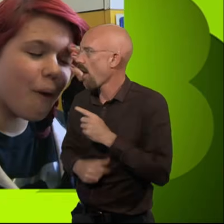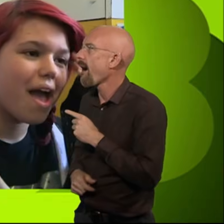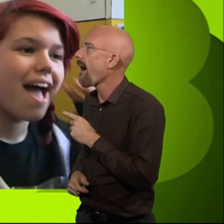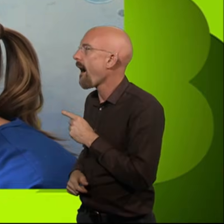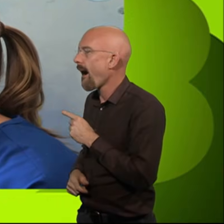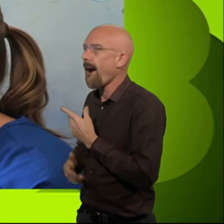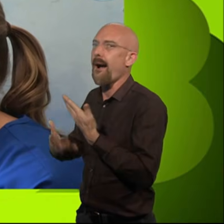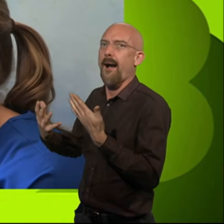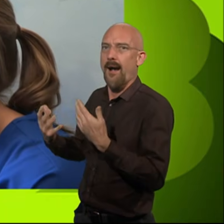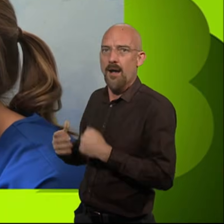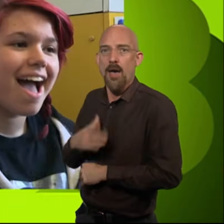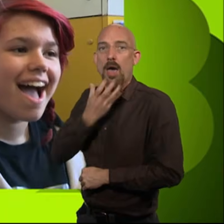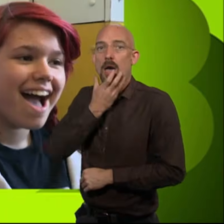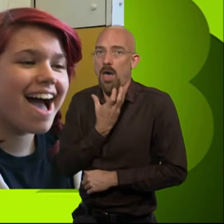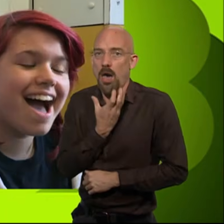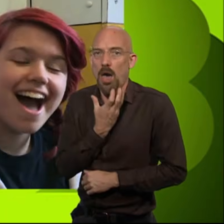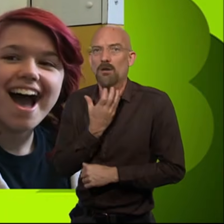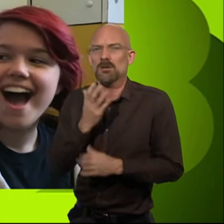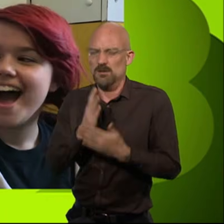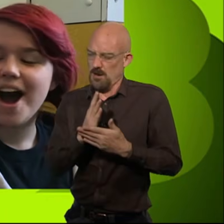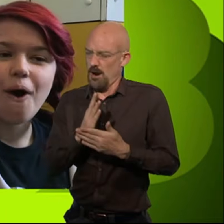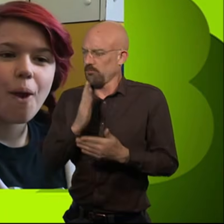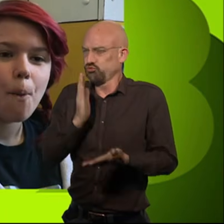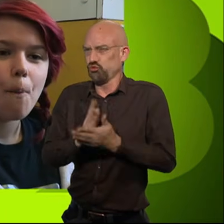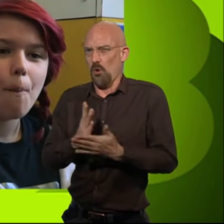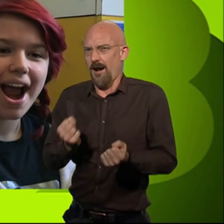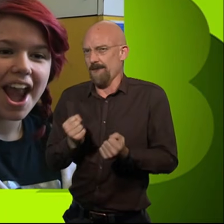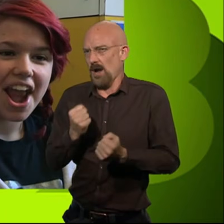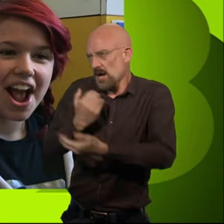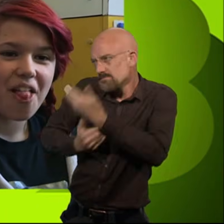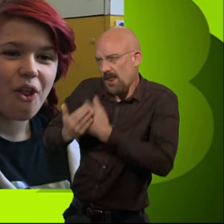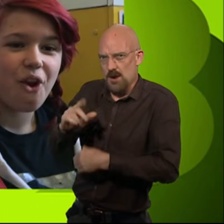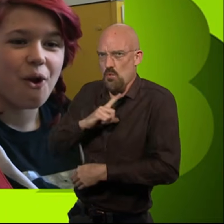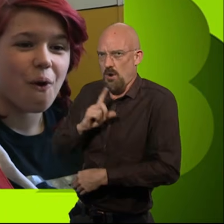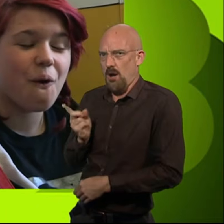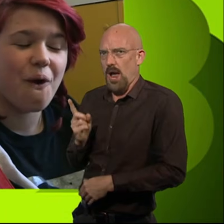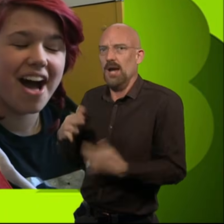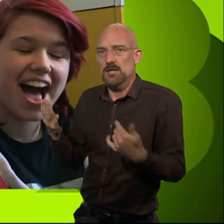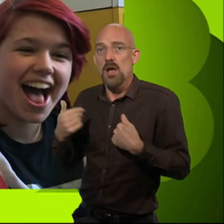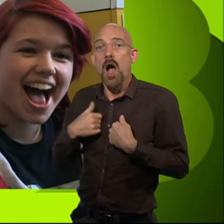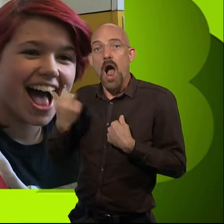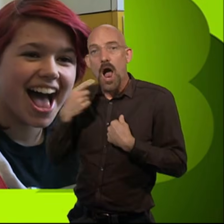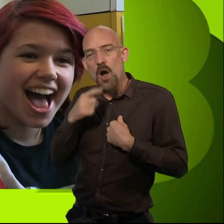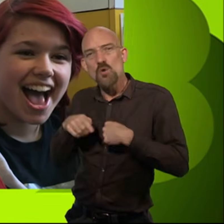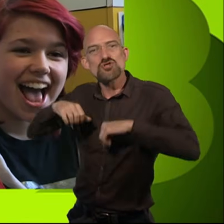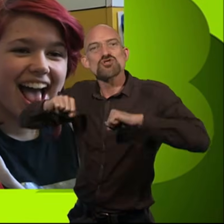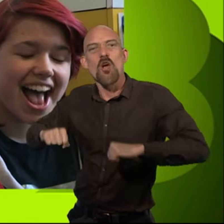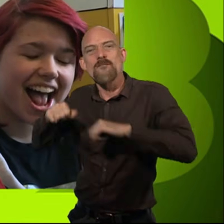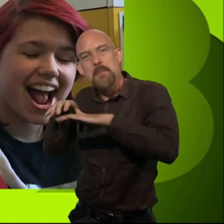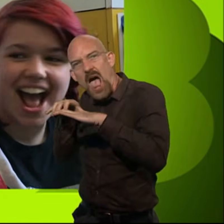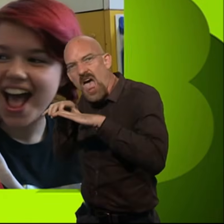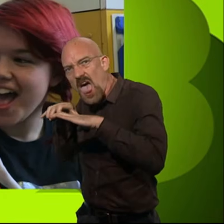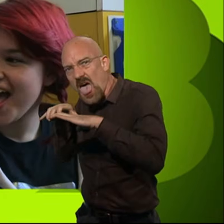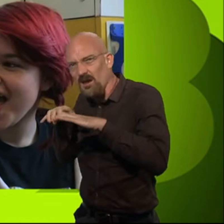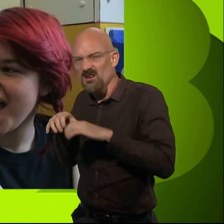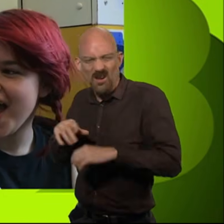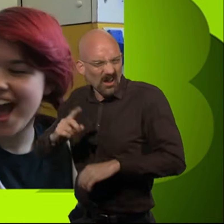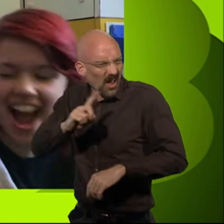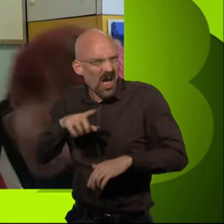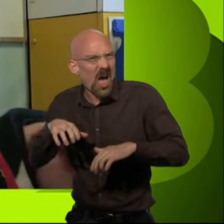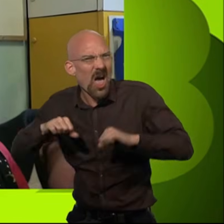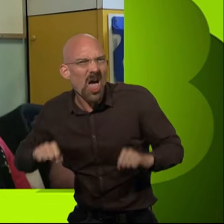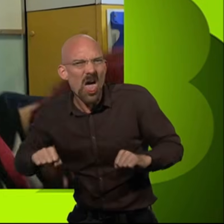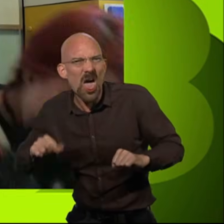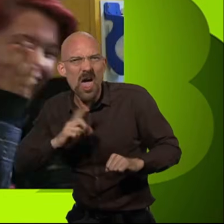jaw. I'm sure there's a perfectly ordinary explanation. I was biting the sofa. Biting a what? For 1